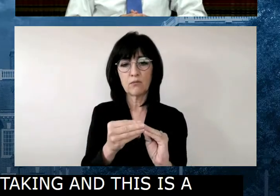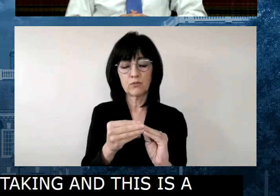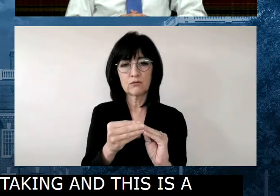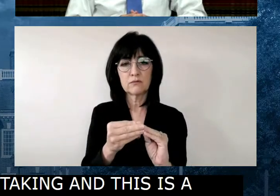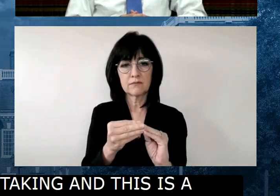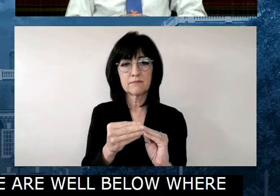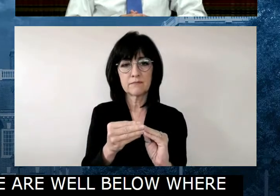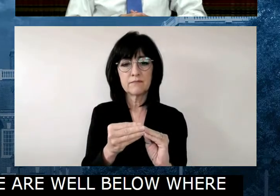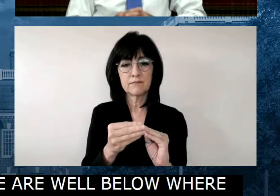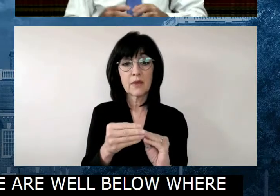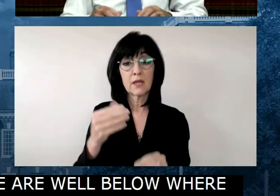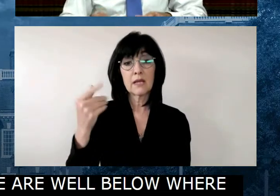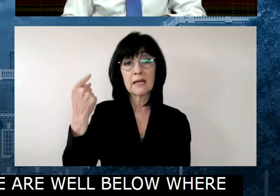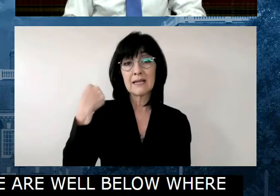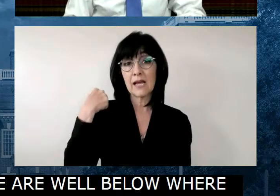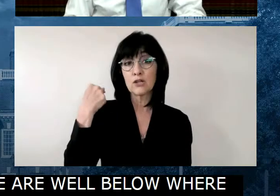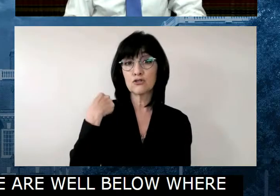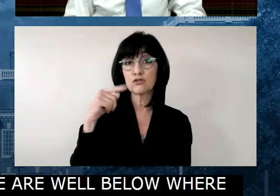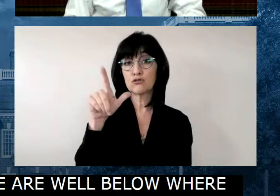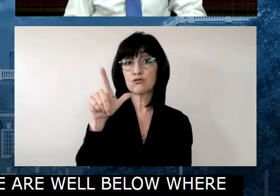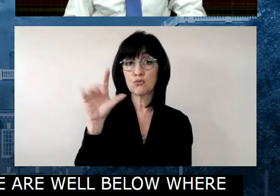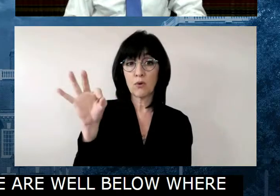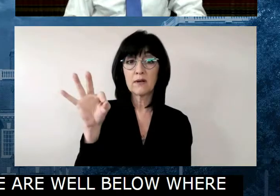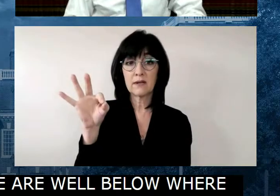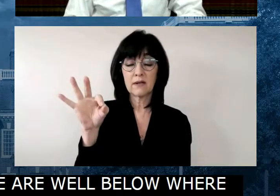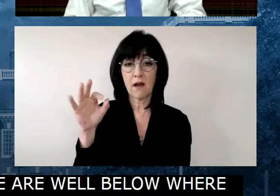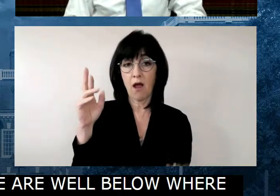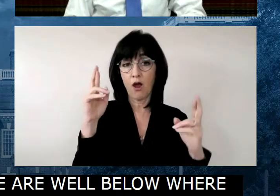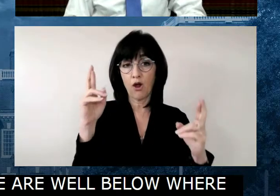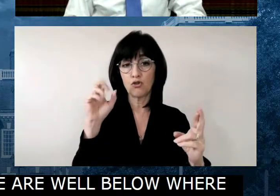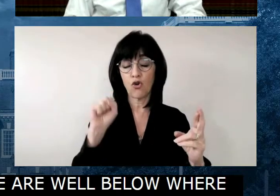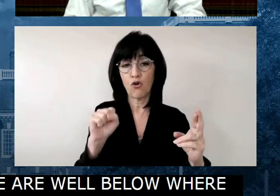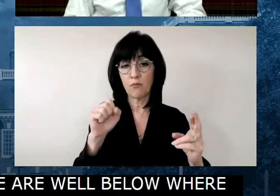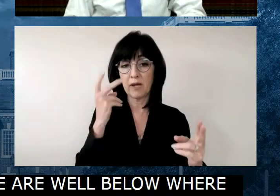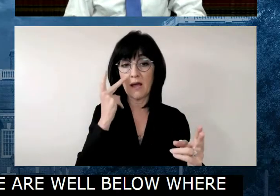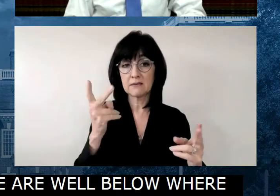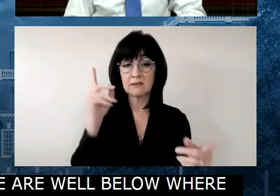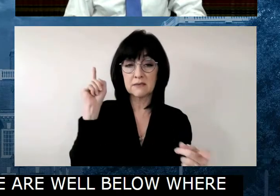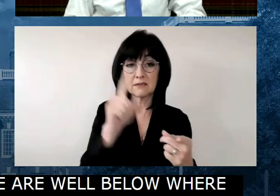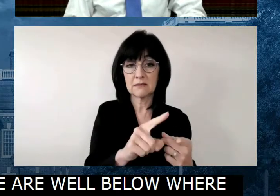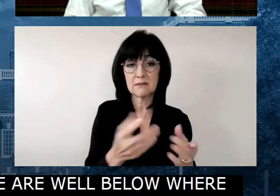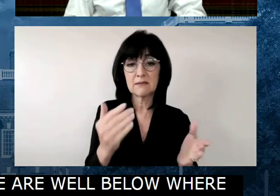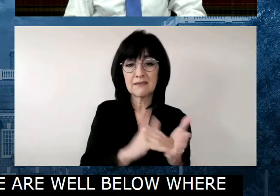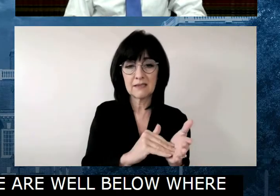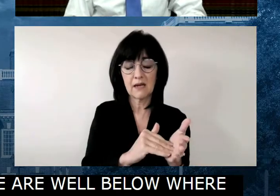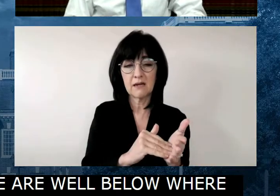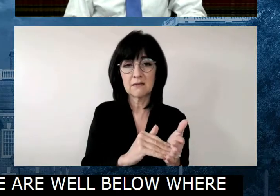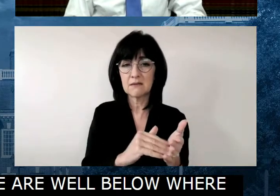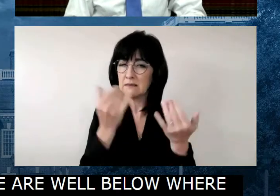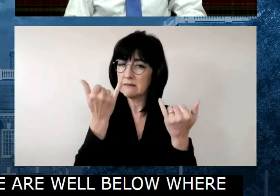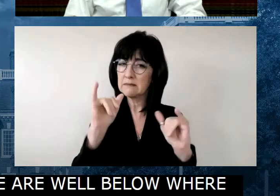was in the high 20s, I think, last year. Sadly, of course, over 1,660